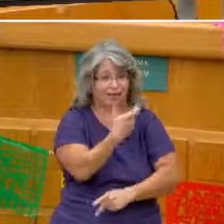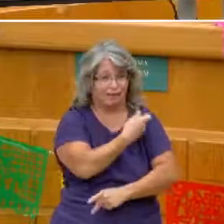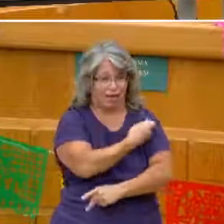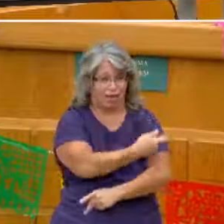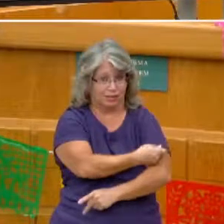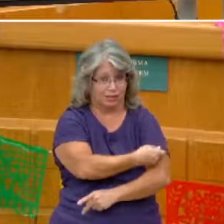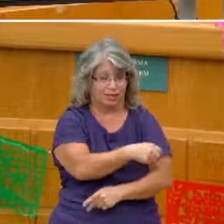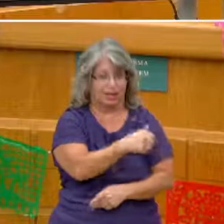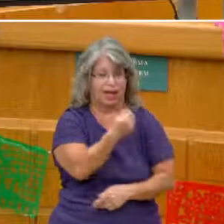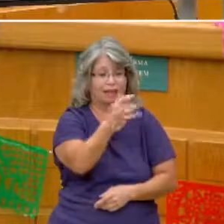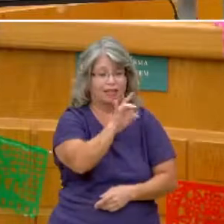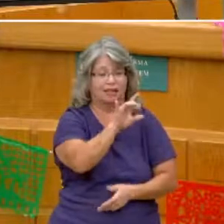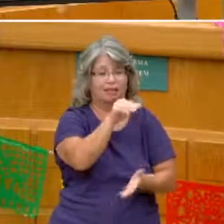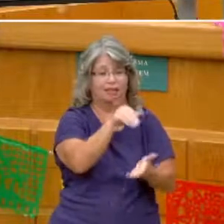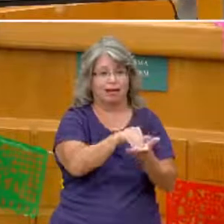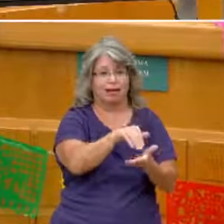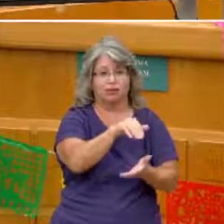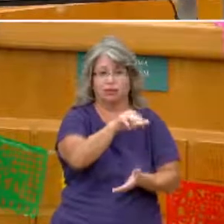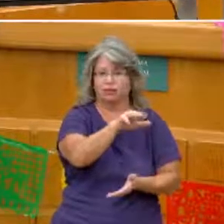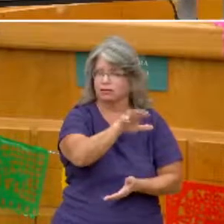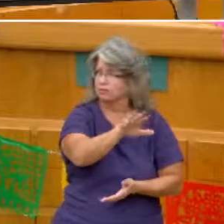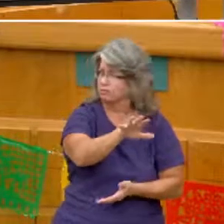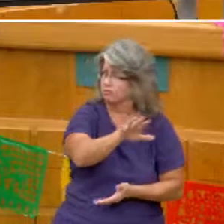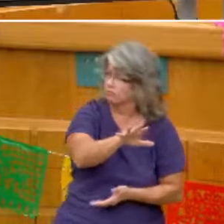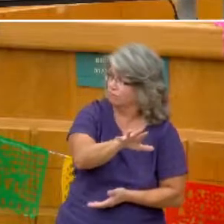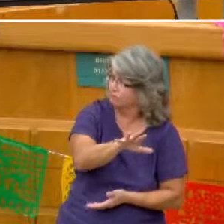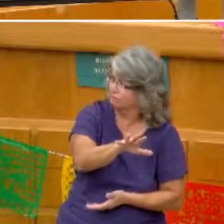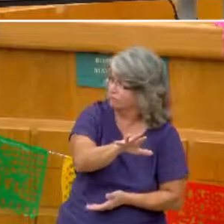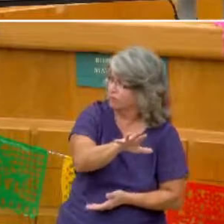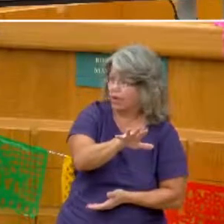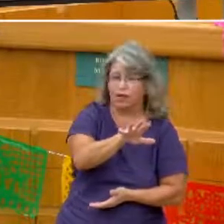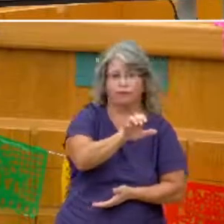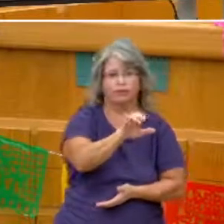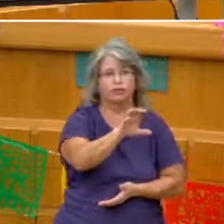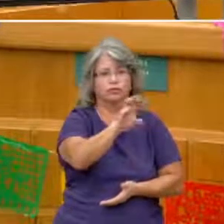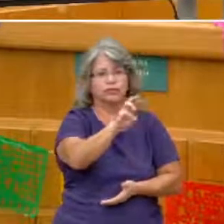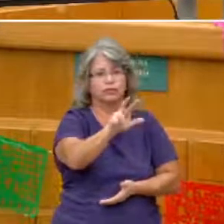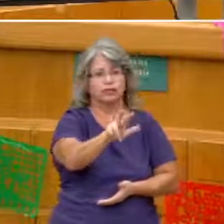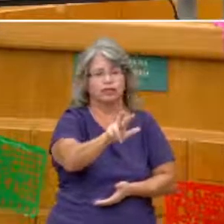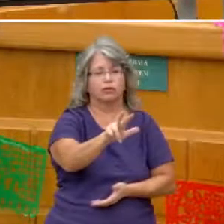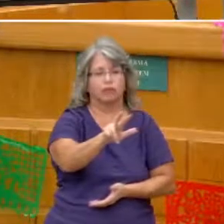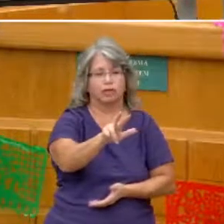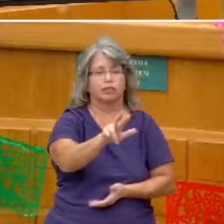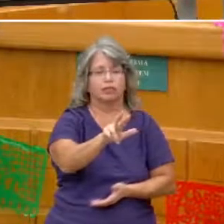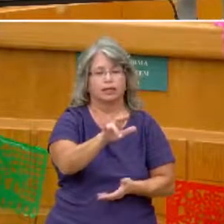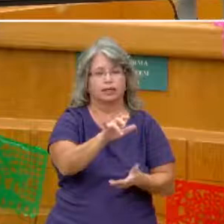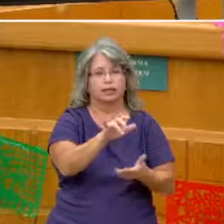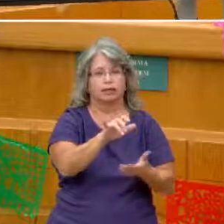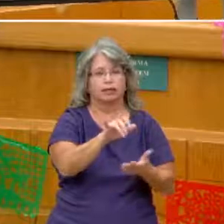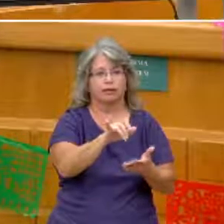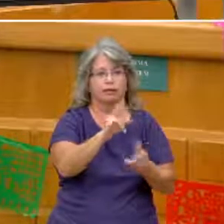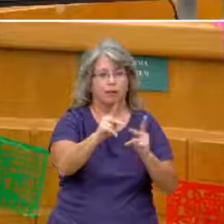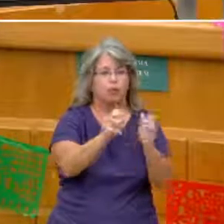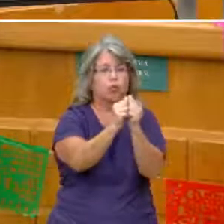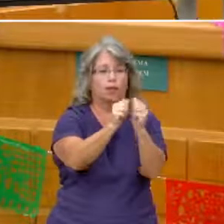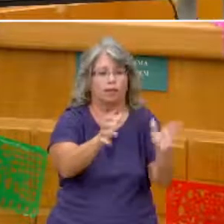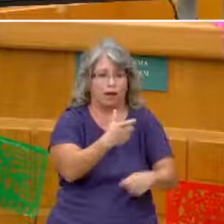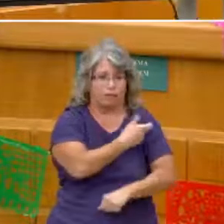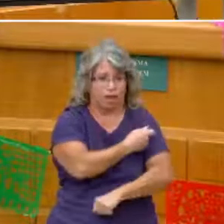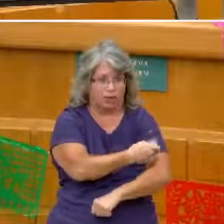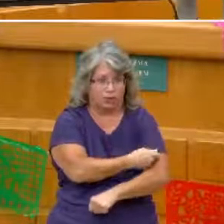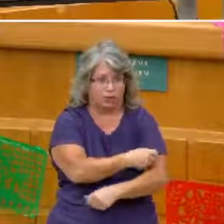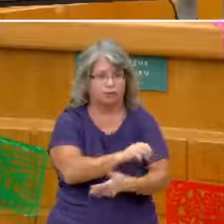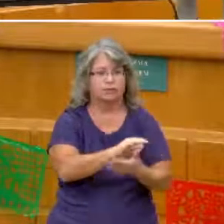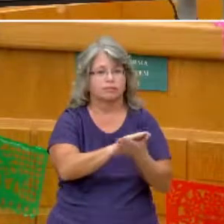18,963 non-vaccinated individuals that got COVID-19 since July 1st of this year.